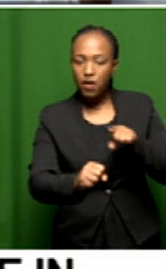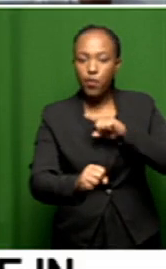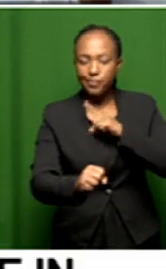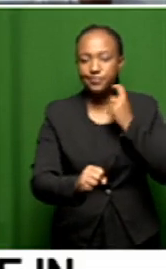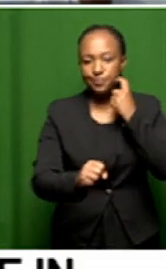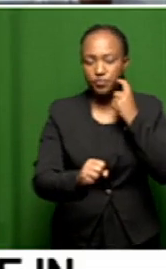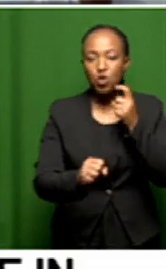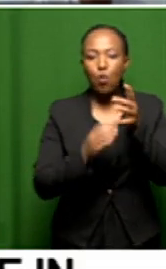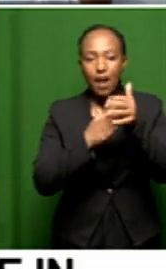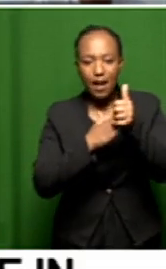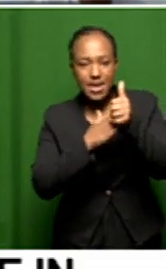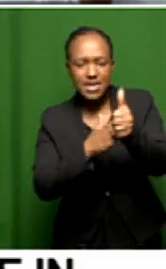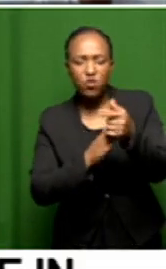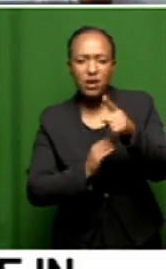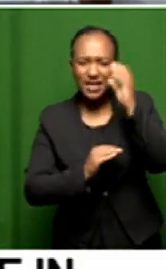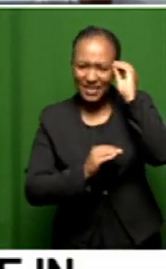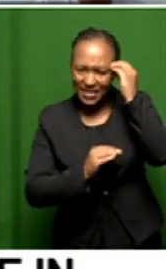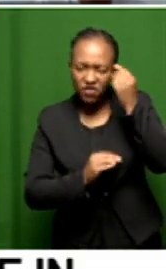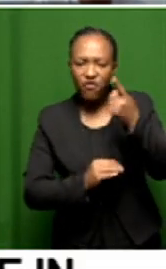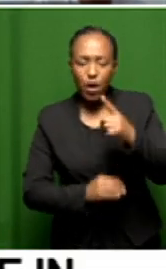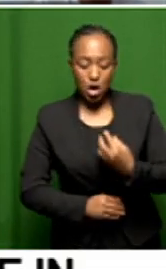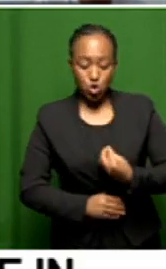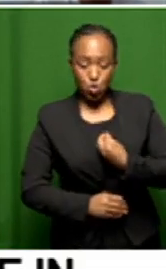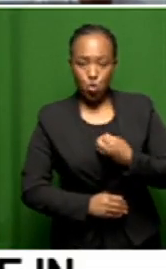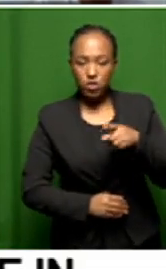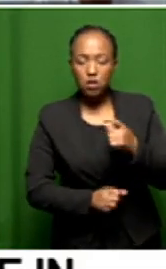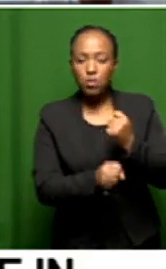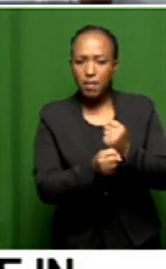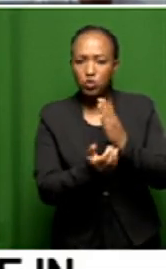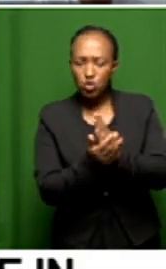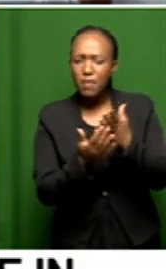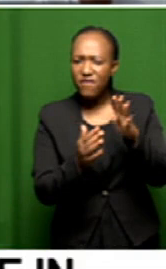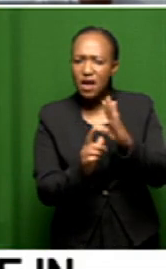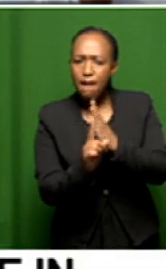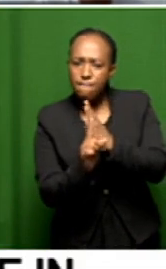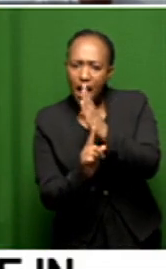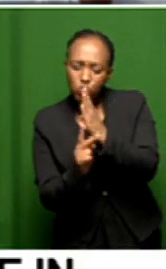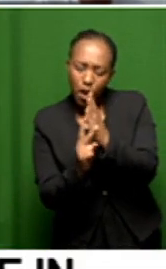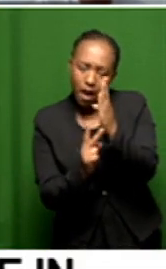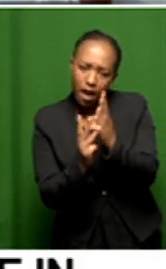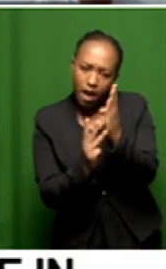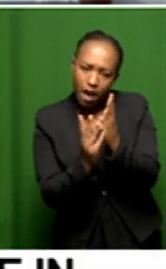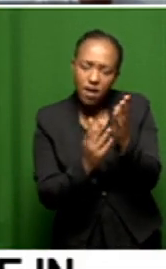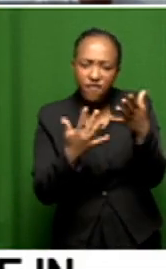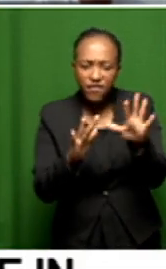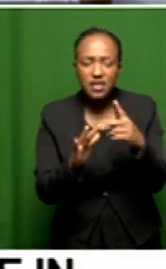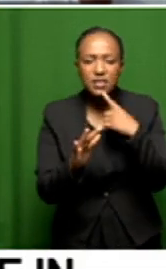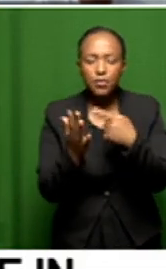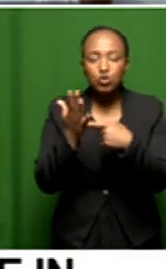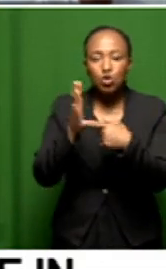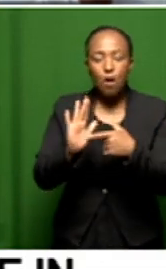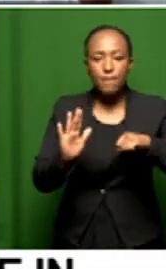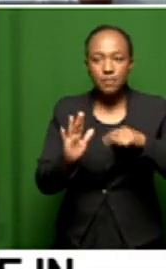to champion the interest of young people, to ensure that these pathways that I spoke about earlier manifest in the